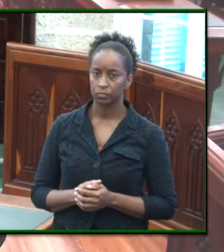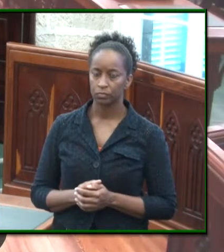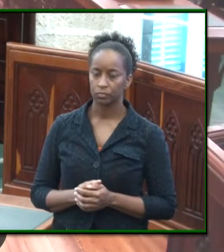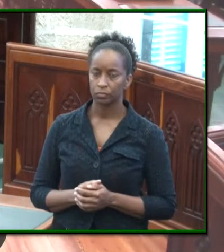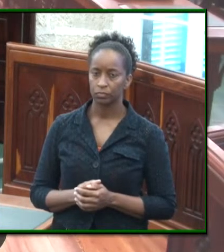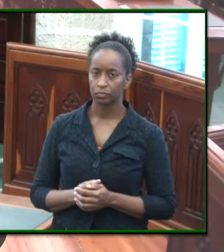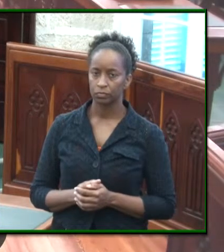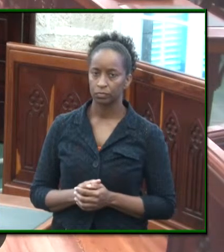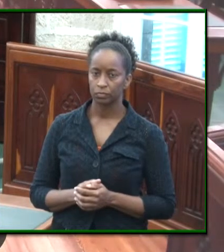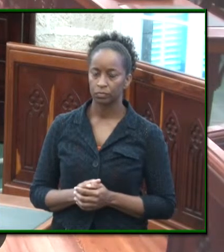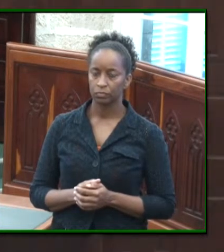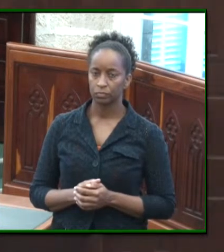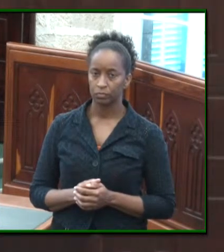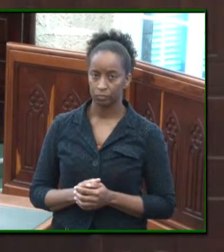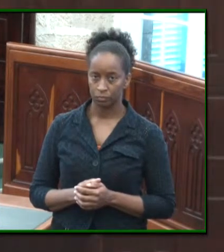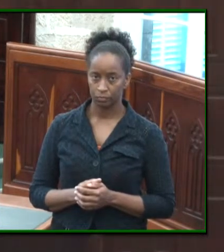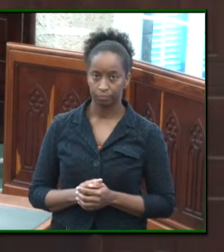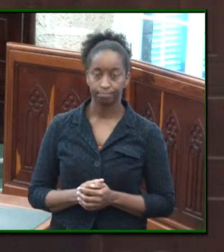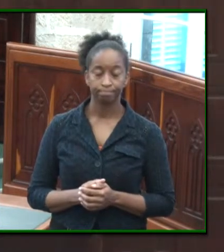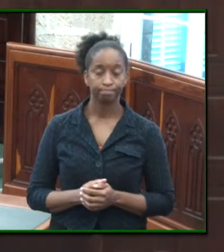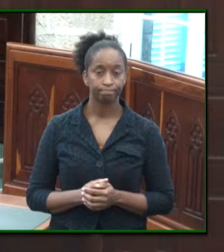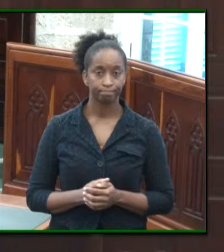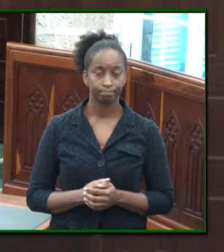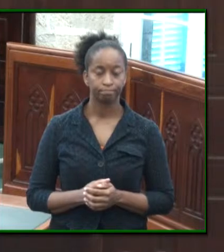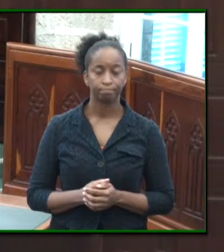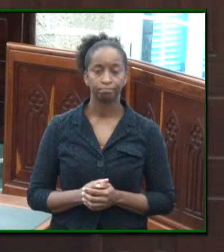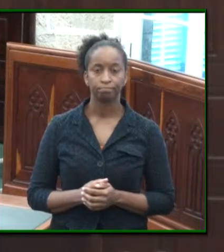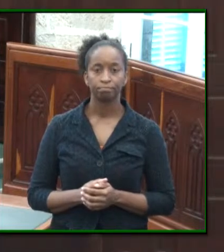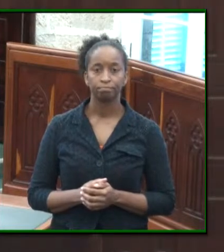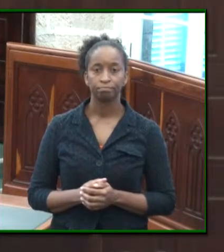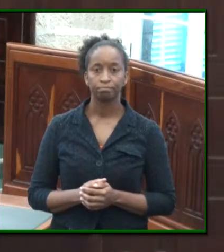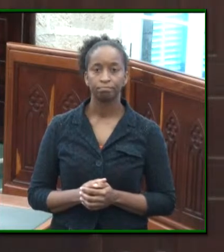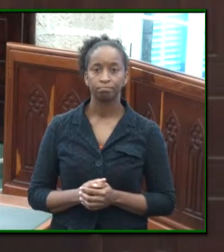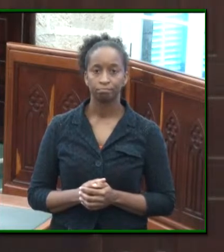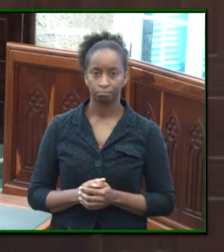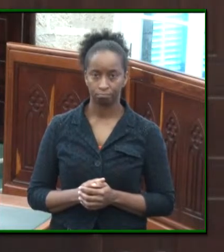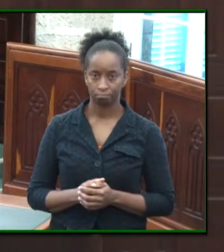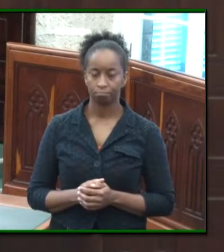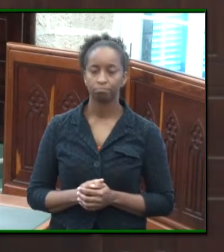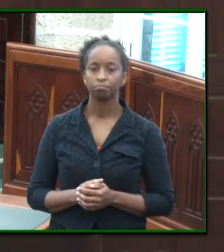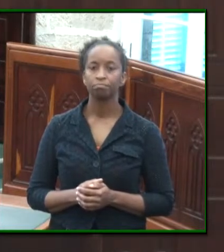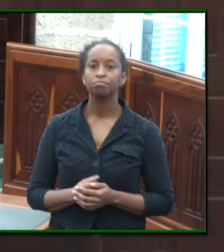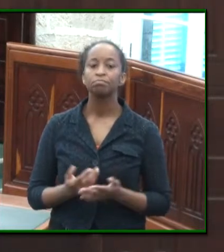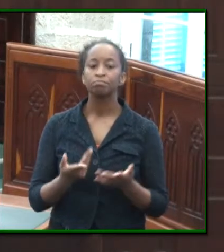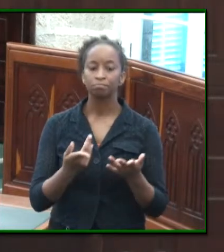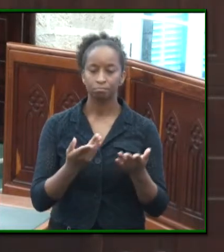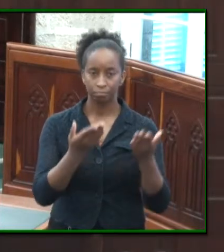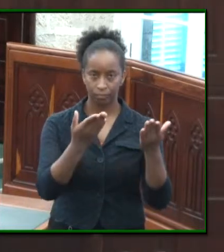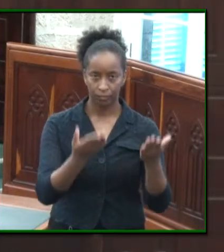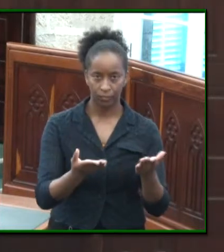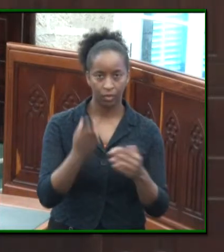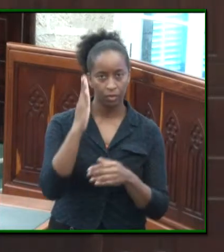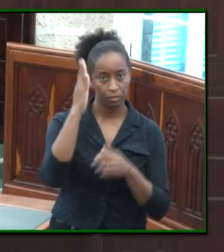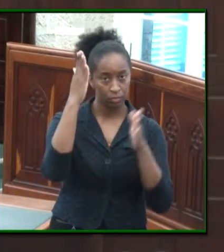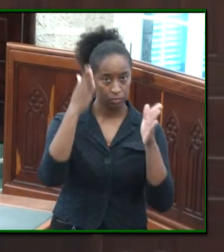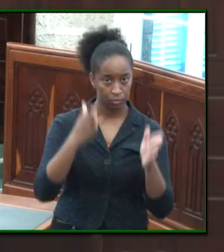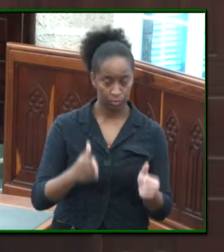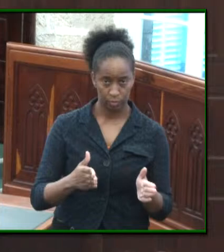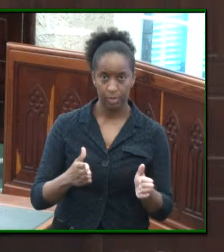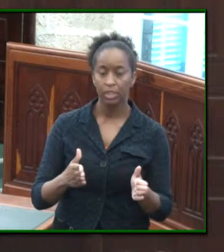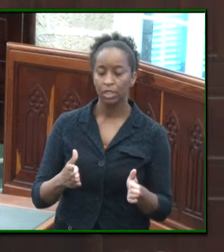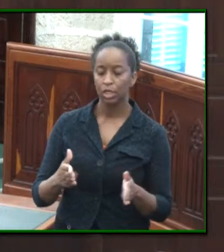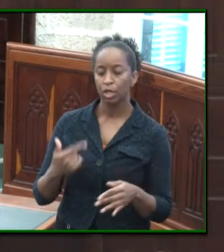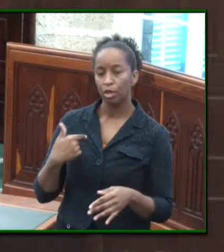The question is, that I do not report progress to His Honor the Speaker and ask for leave to sit